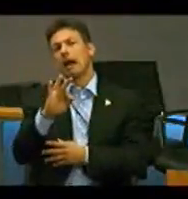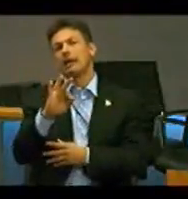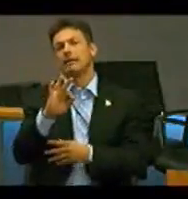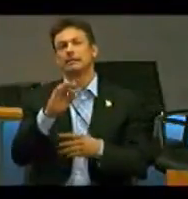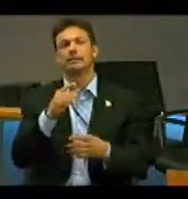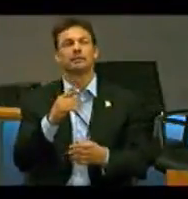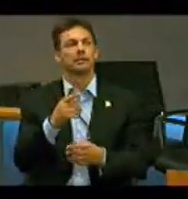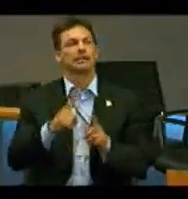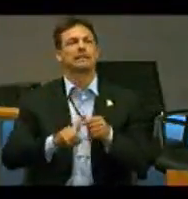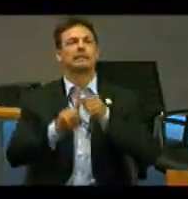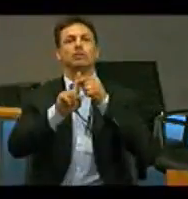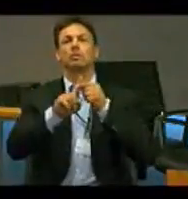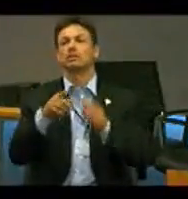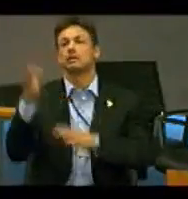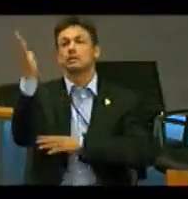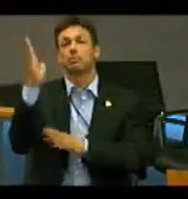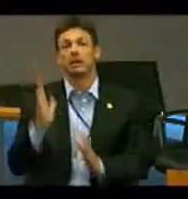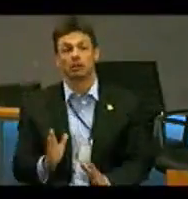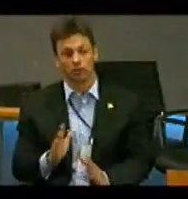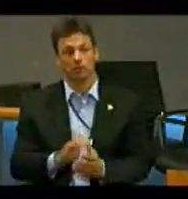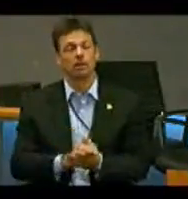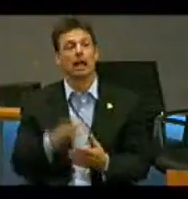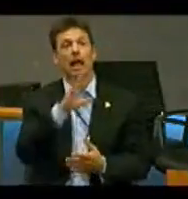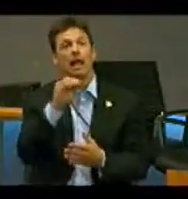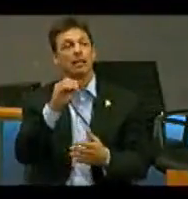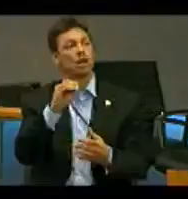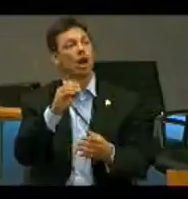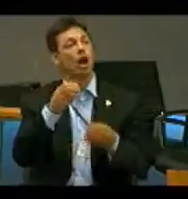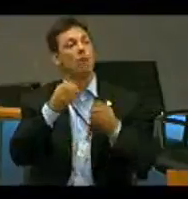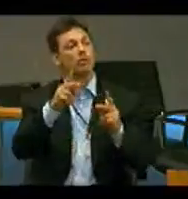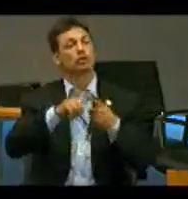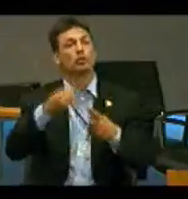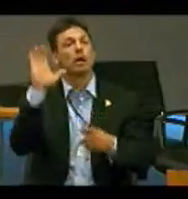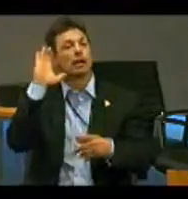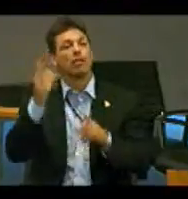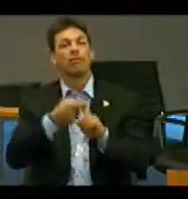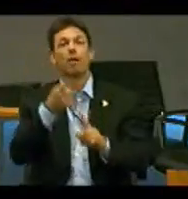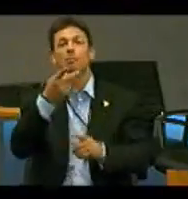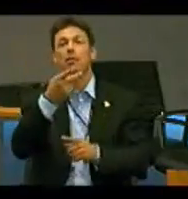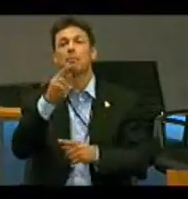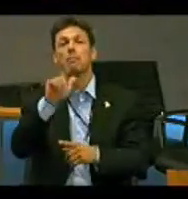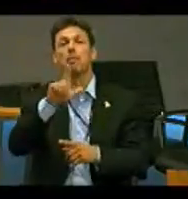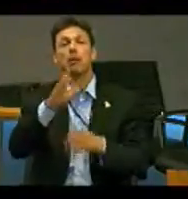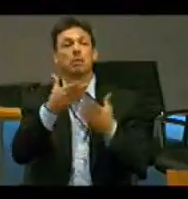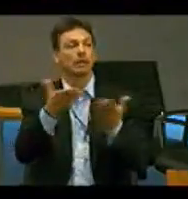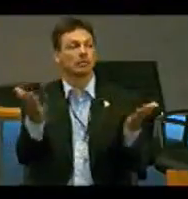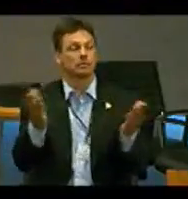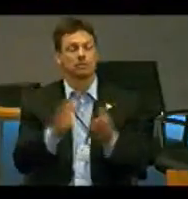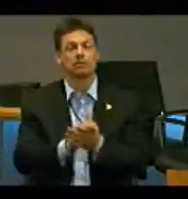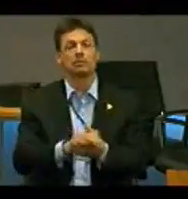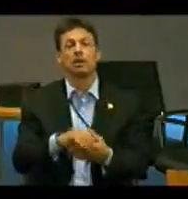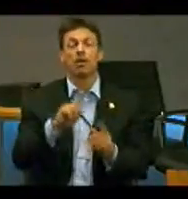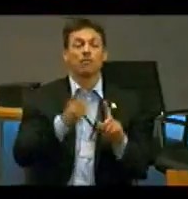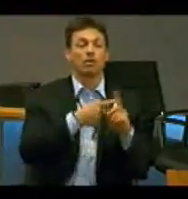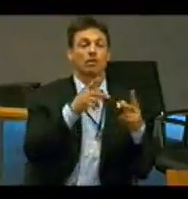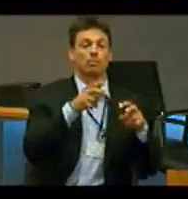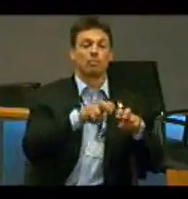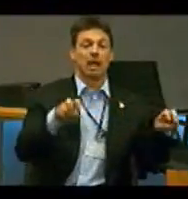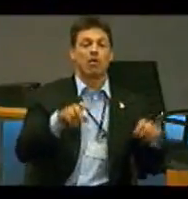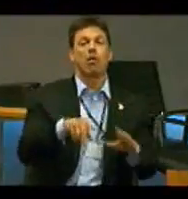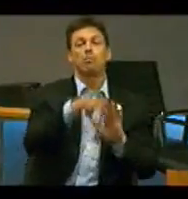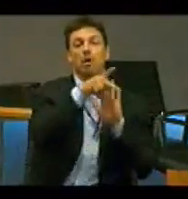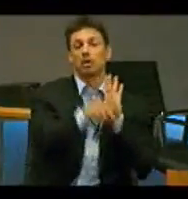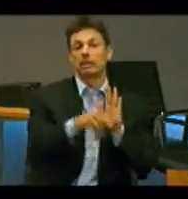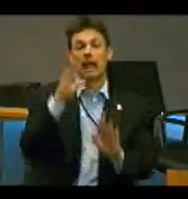who will provide us with an array of viewpoints, as well as the opportunity to hear from the public. The first panel includes policy experts and former